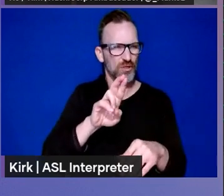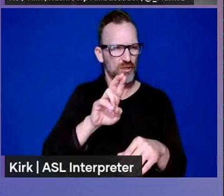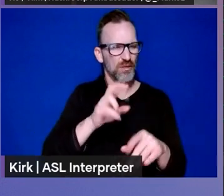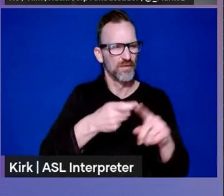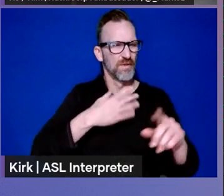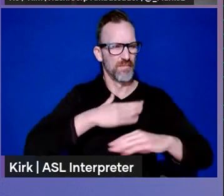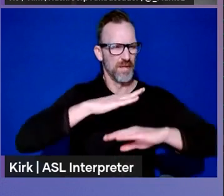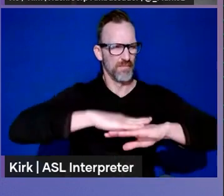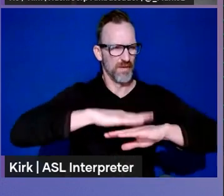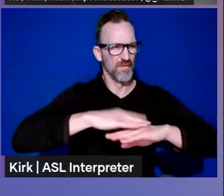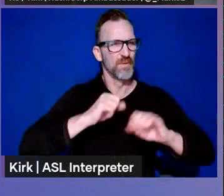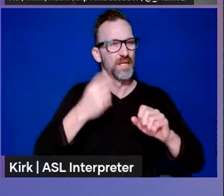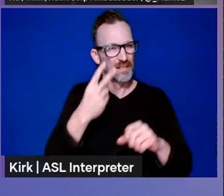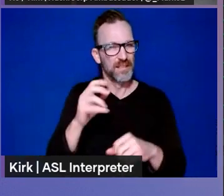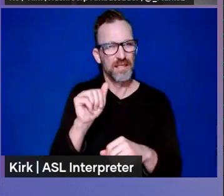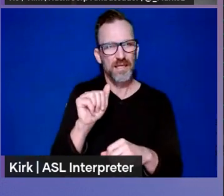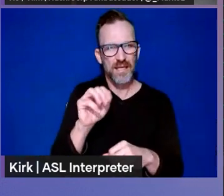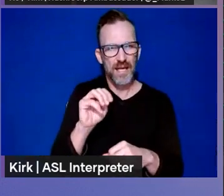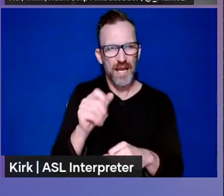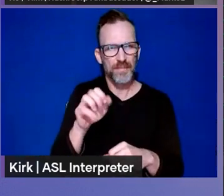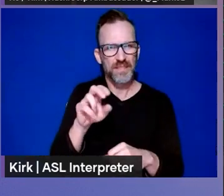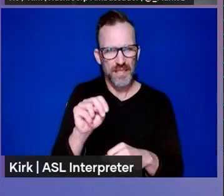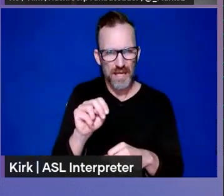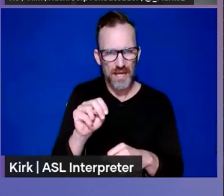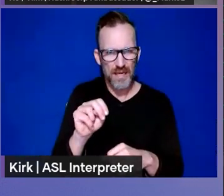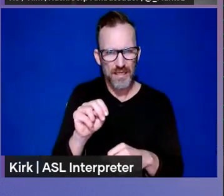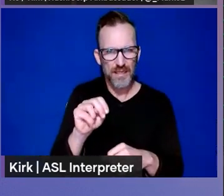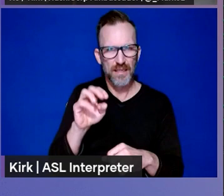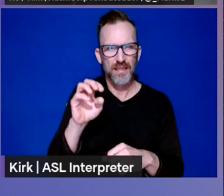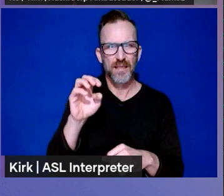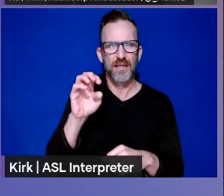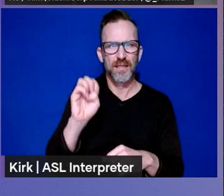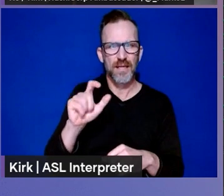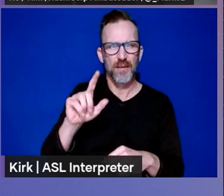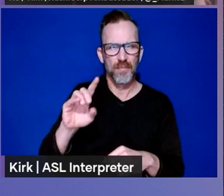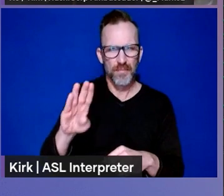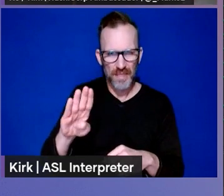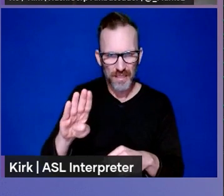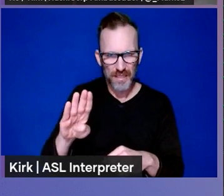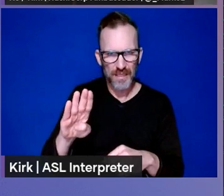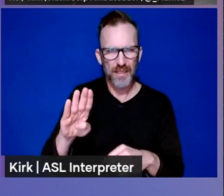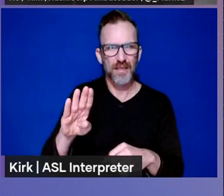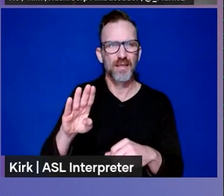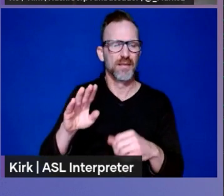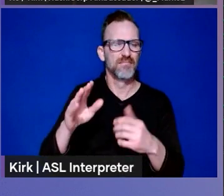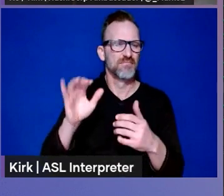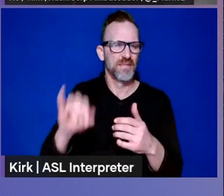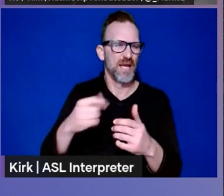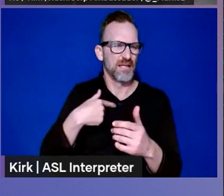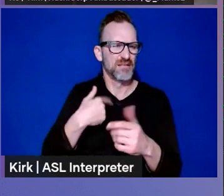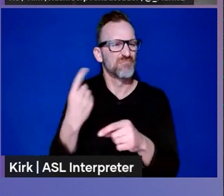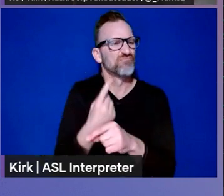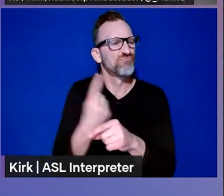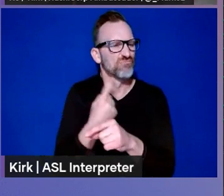it's amazon.aws.com, and it has the prefix of ELB. So it's just a standard load balancer.